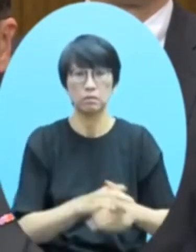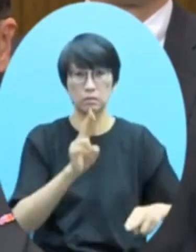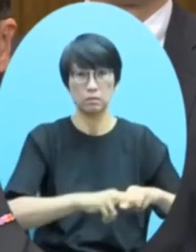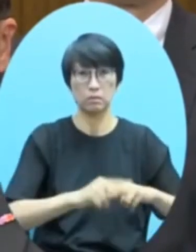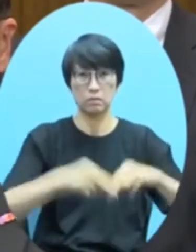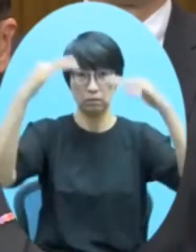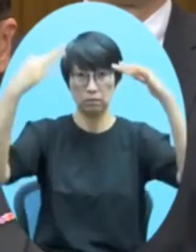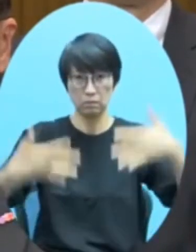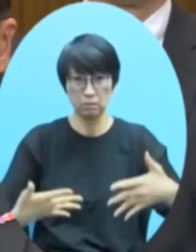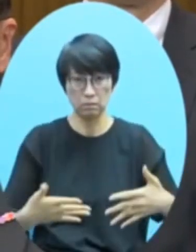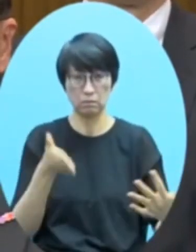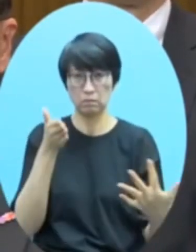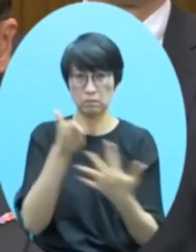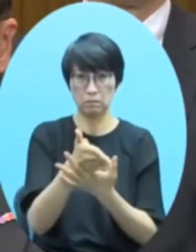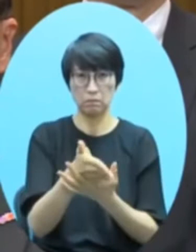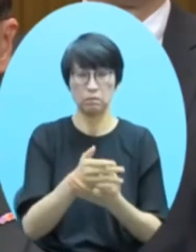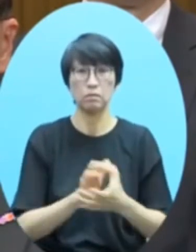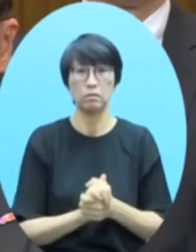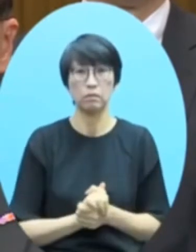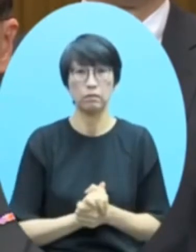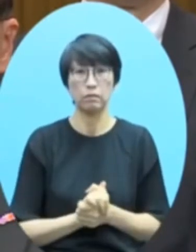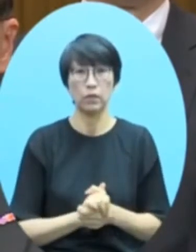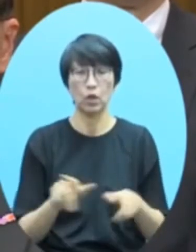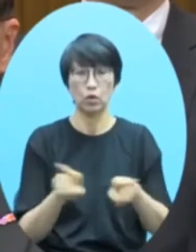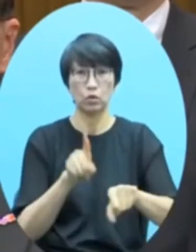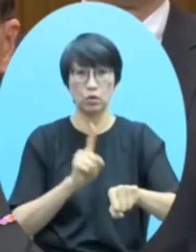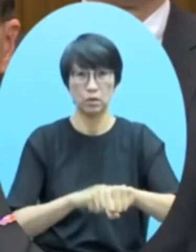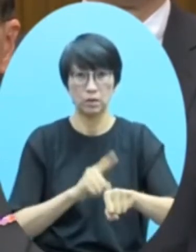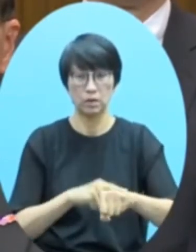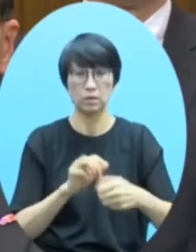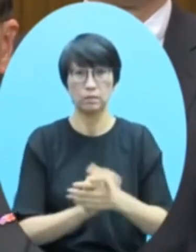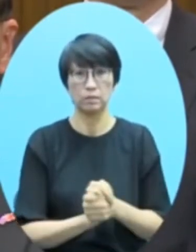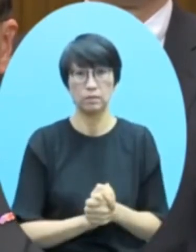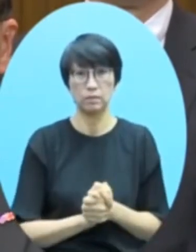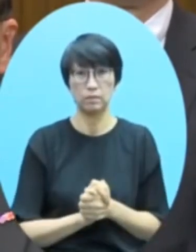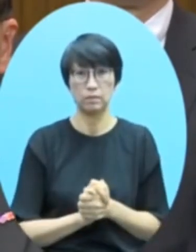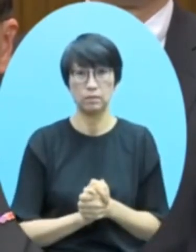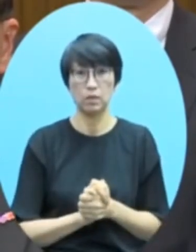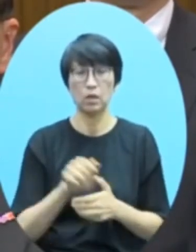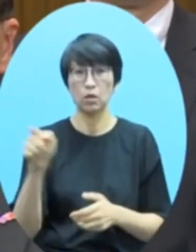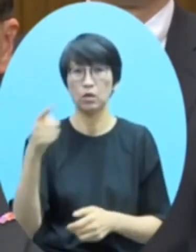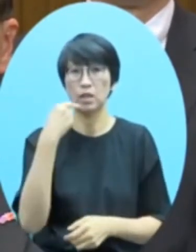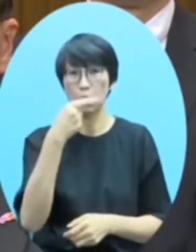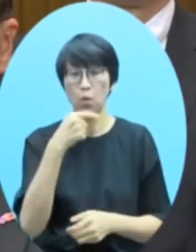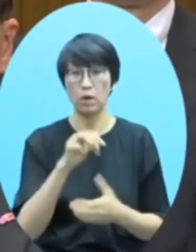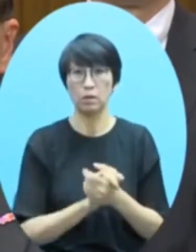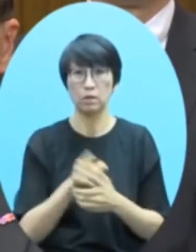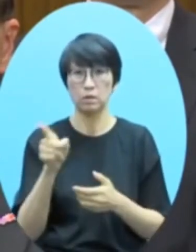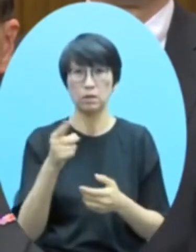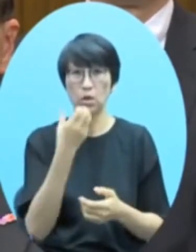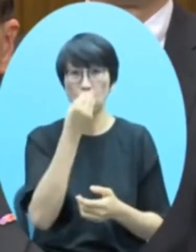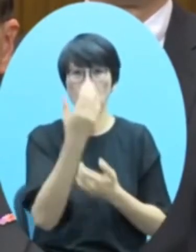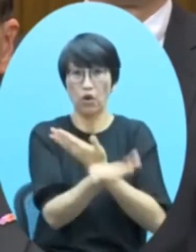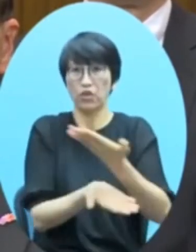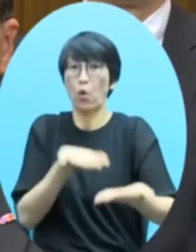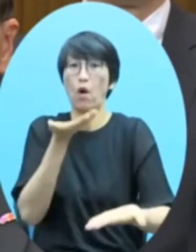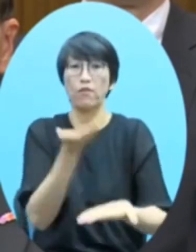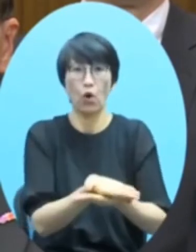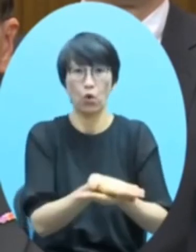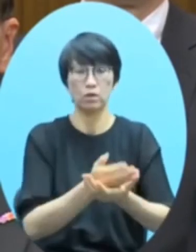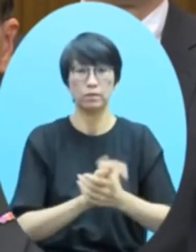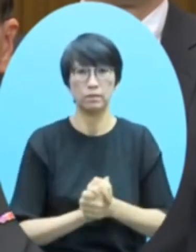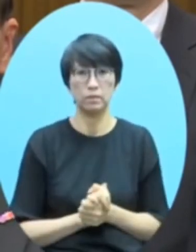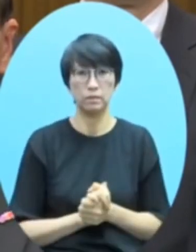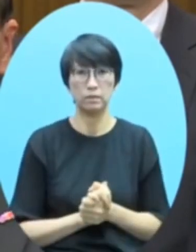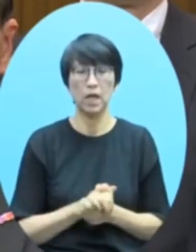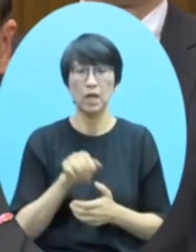two systems, and also to proceed with what they call revolution.